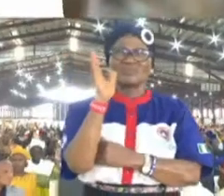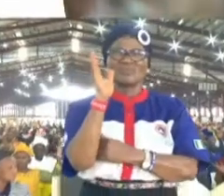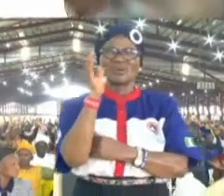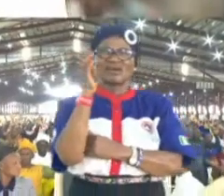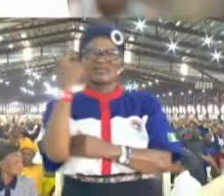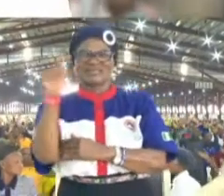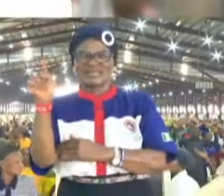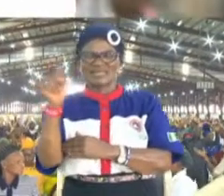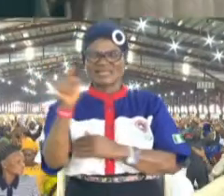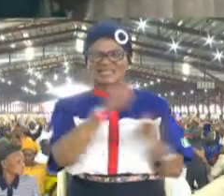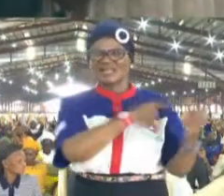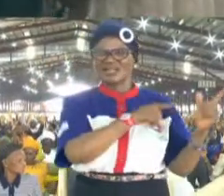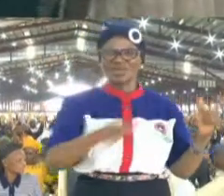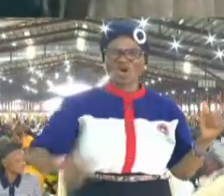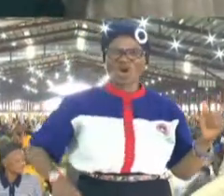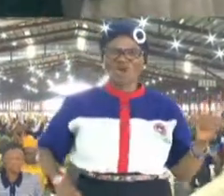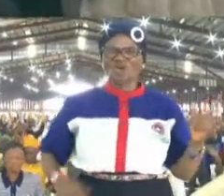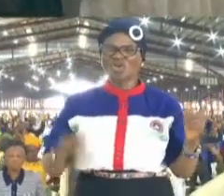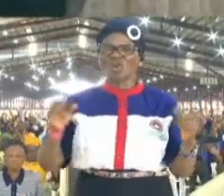God of hosts himself